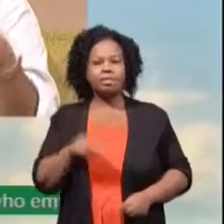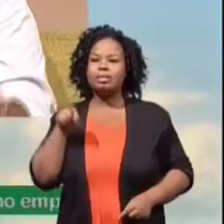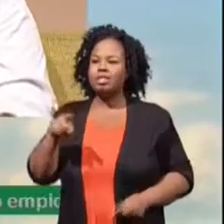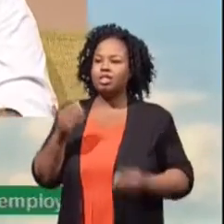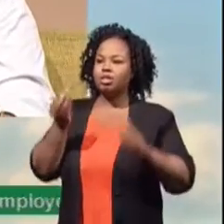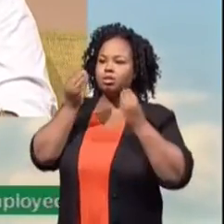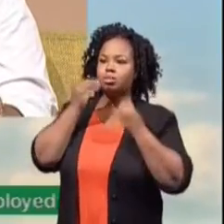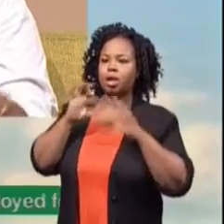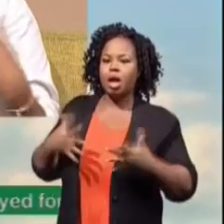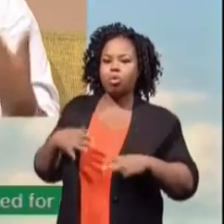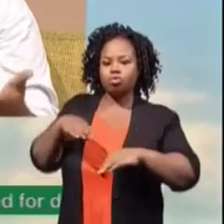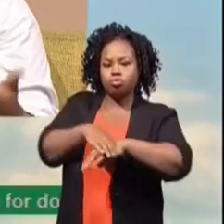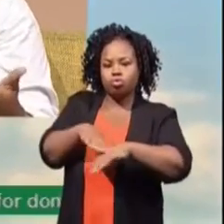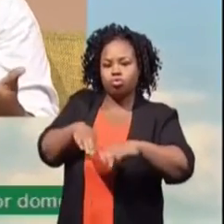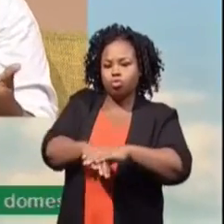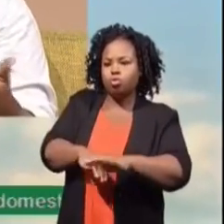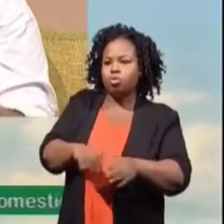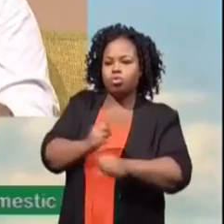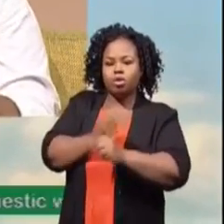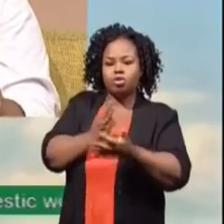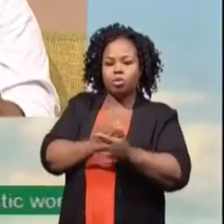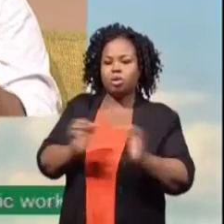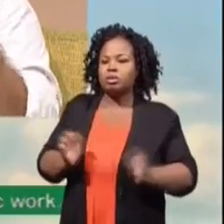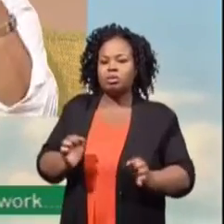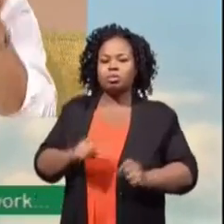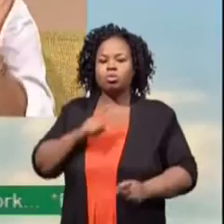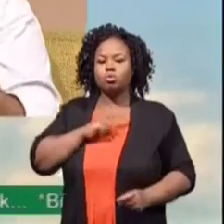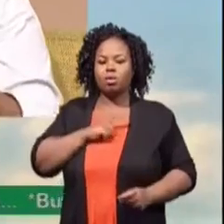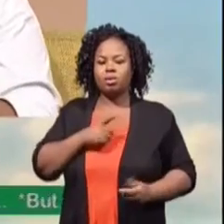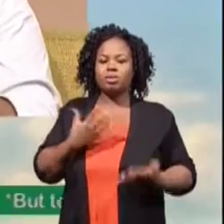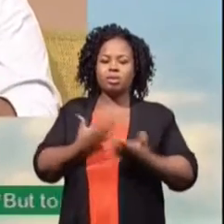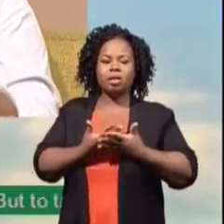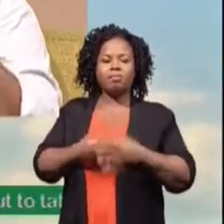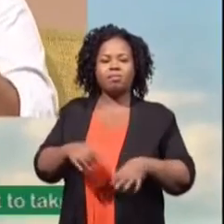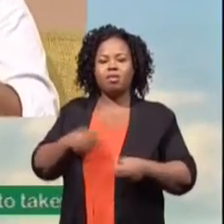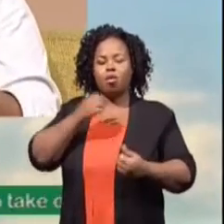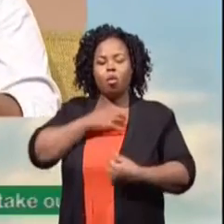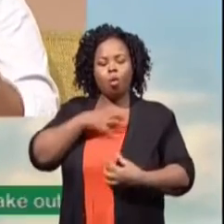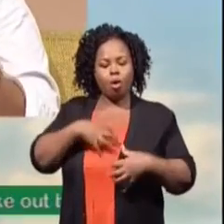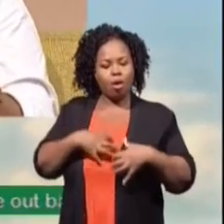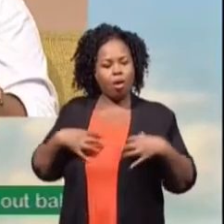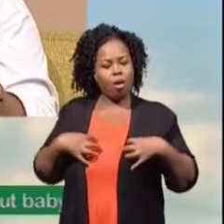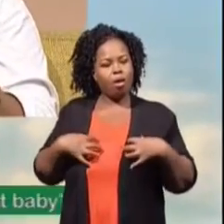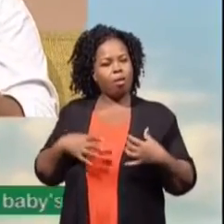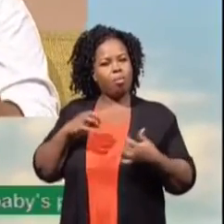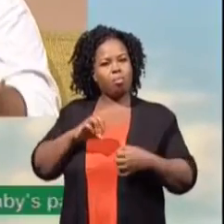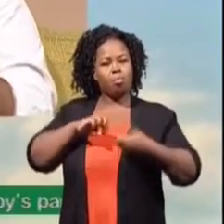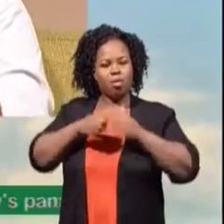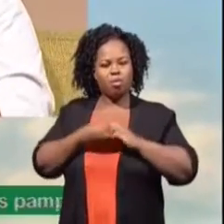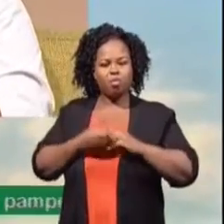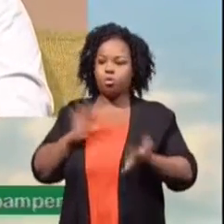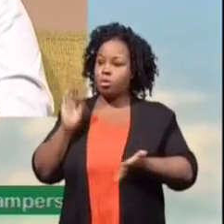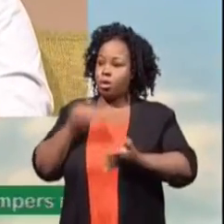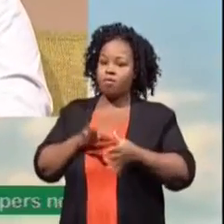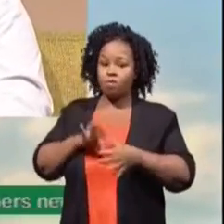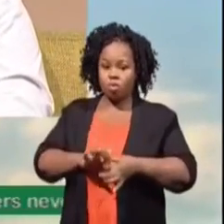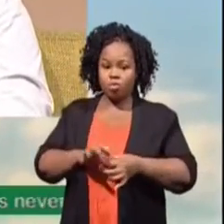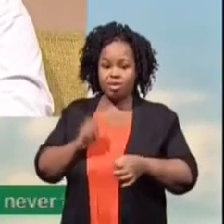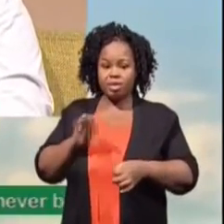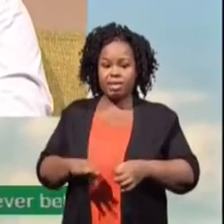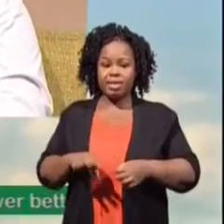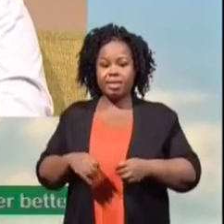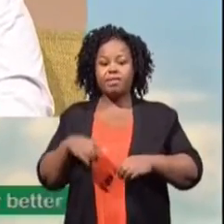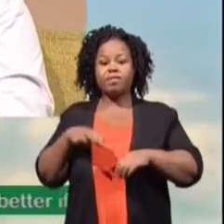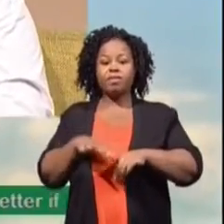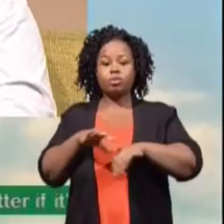interesting. He taught me how to put shoes on my kids so that bangagodoli. My kids, they suffer from bronchitis and all those things. So this guy would come back from home and